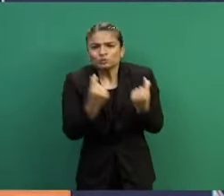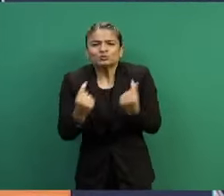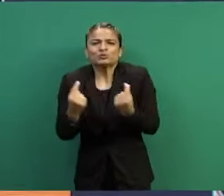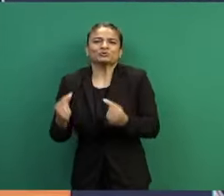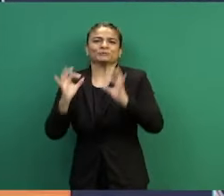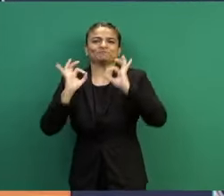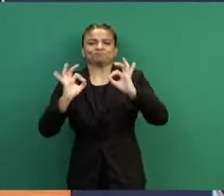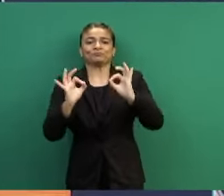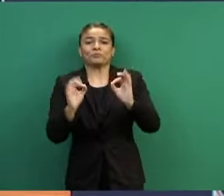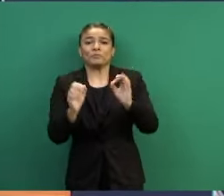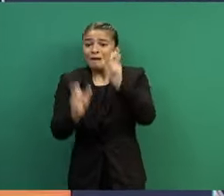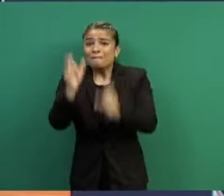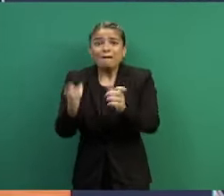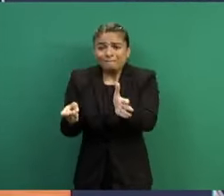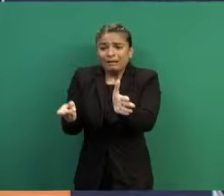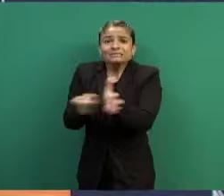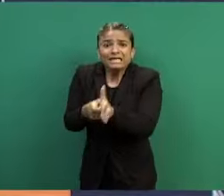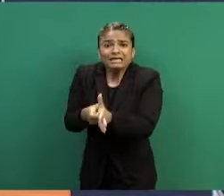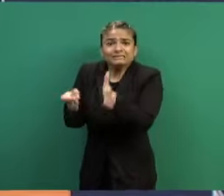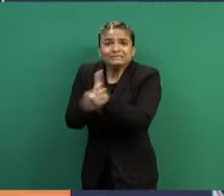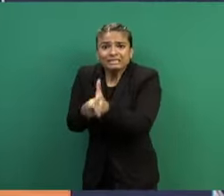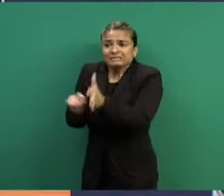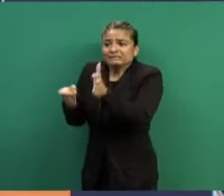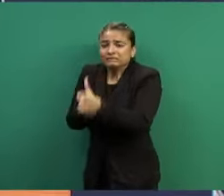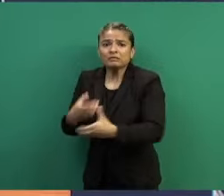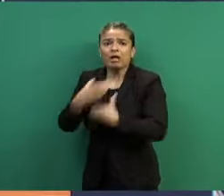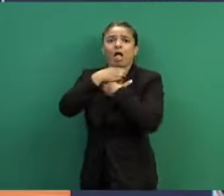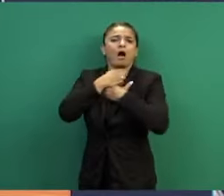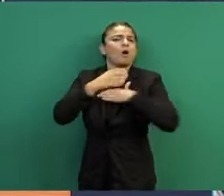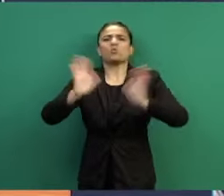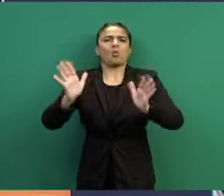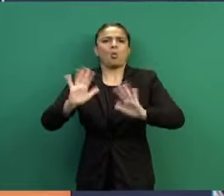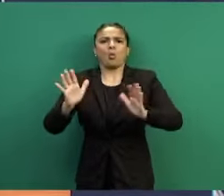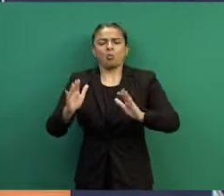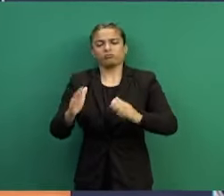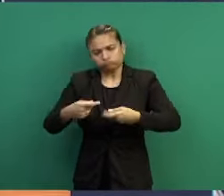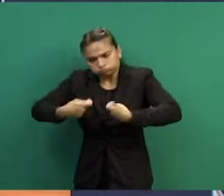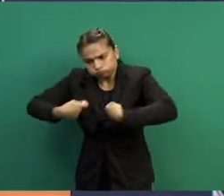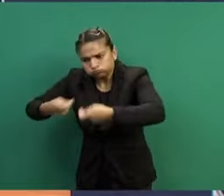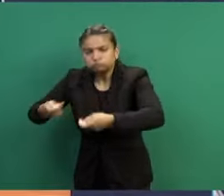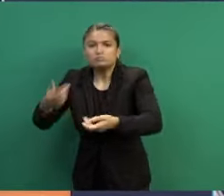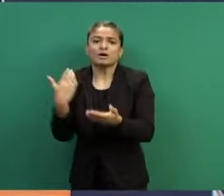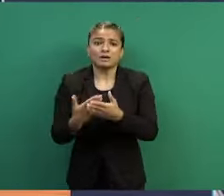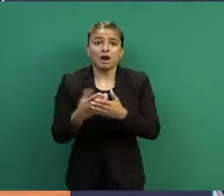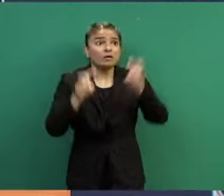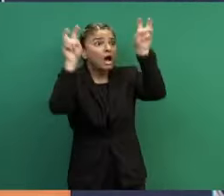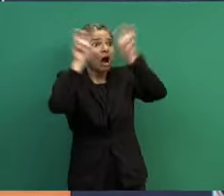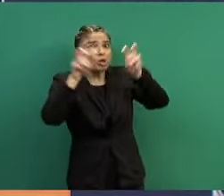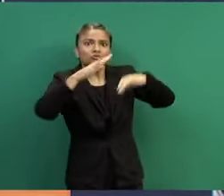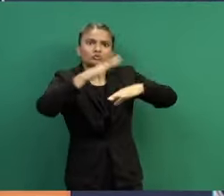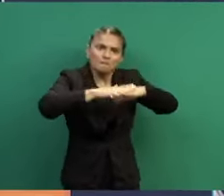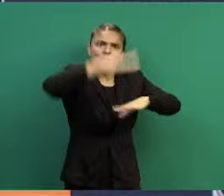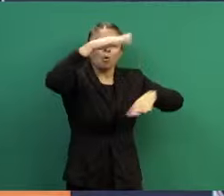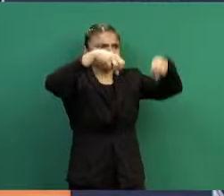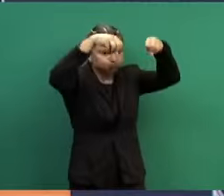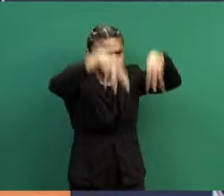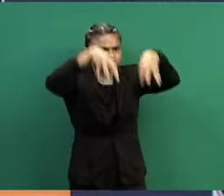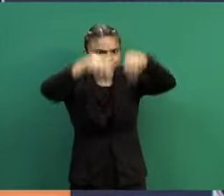level, increasing the supply of energy, keeping administered price inflation